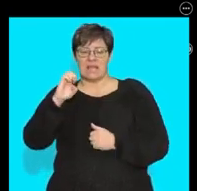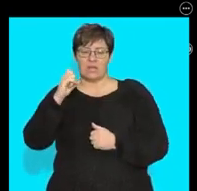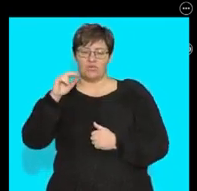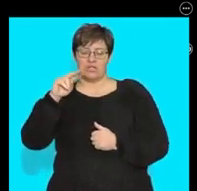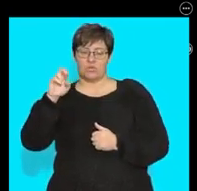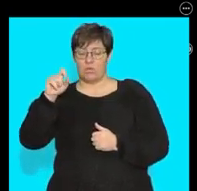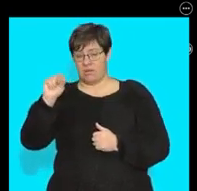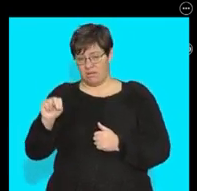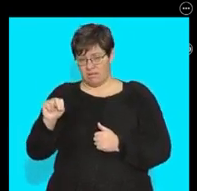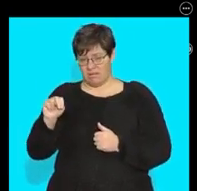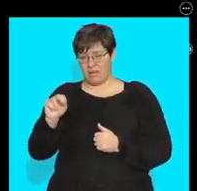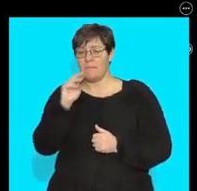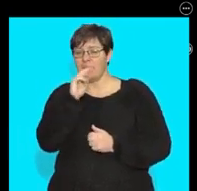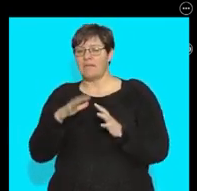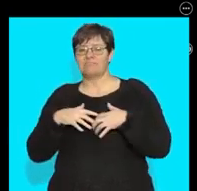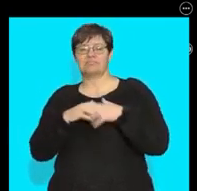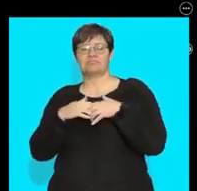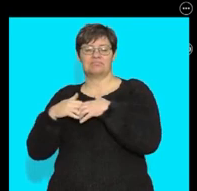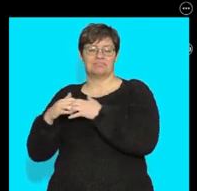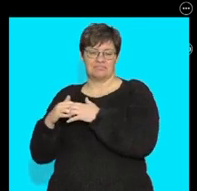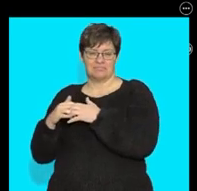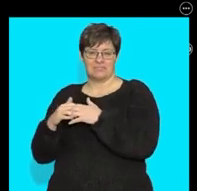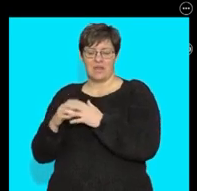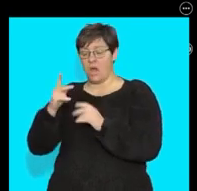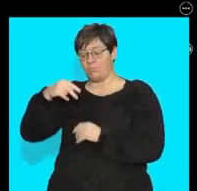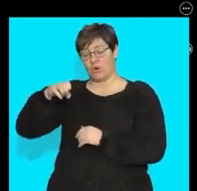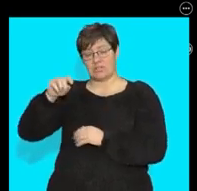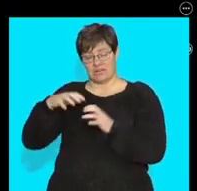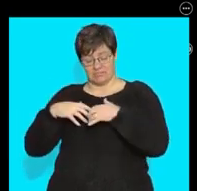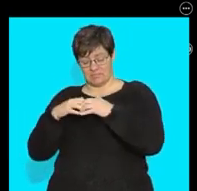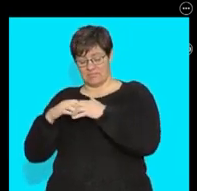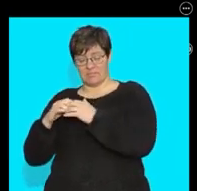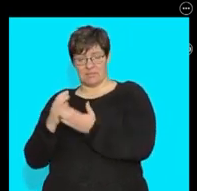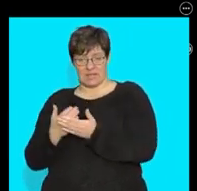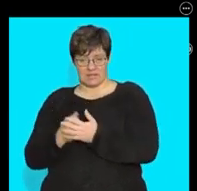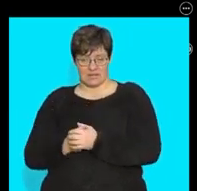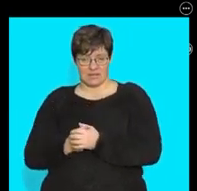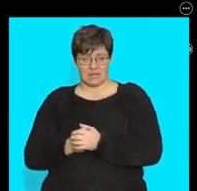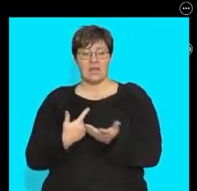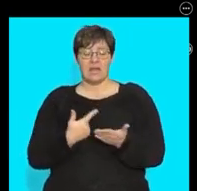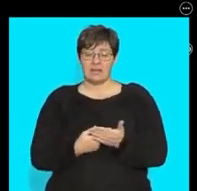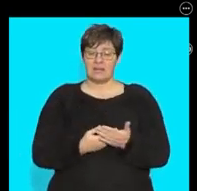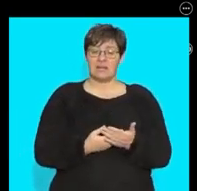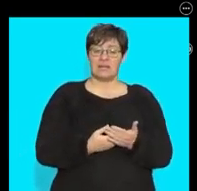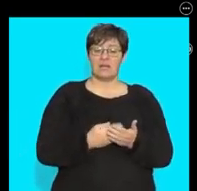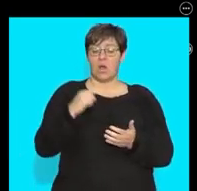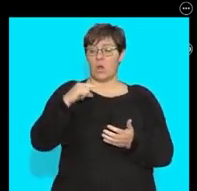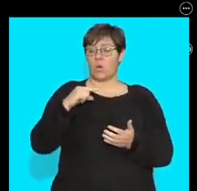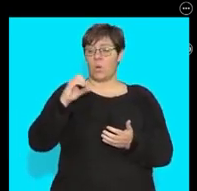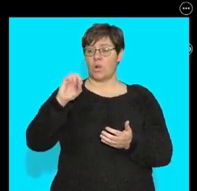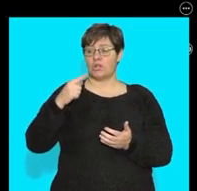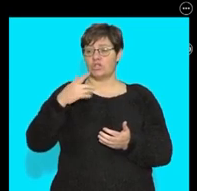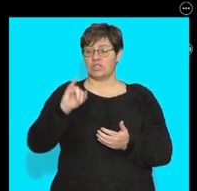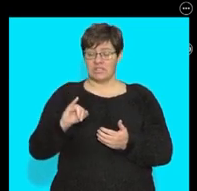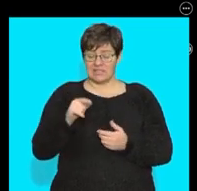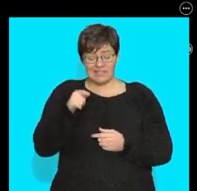it links to the concept of making a protein. Another thing as well is the Golgi apparatus actually